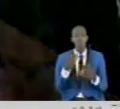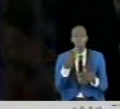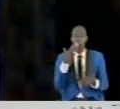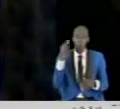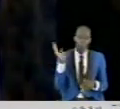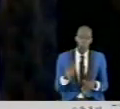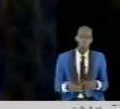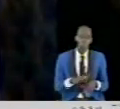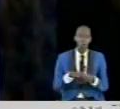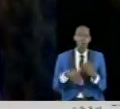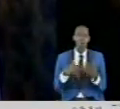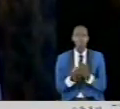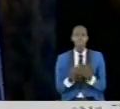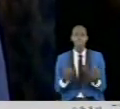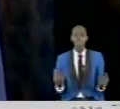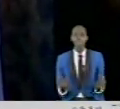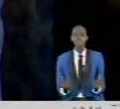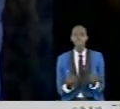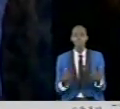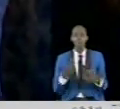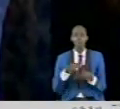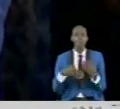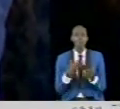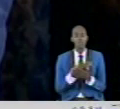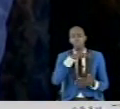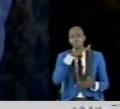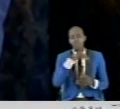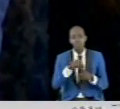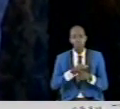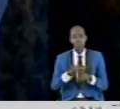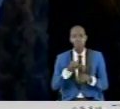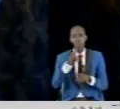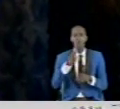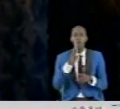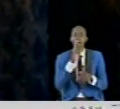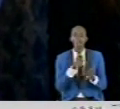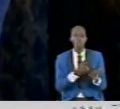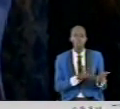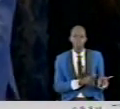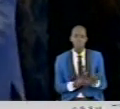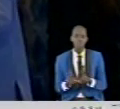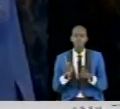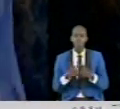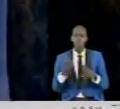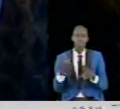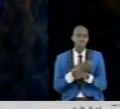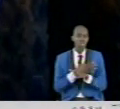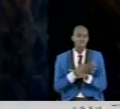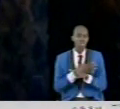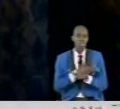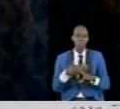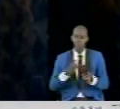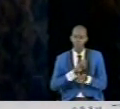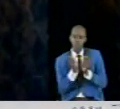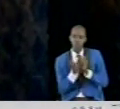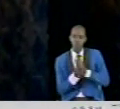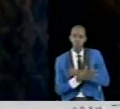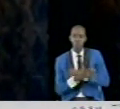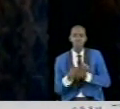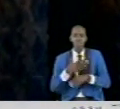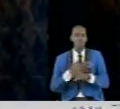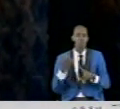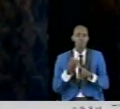sin all the transgression you're willing to take away your turning away from them with all your heart